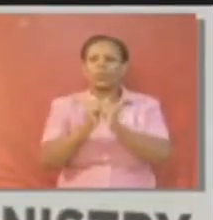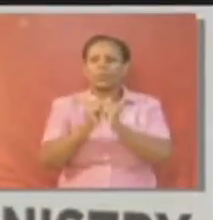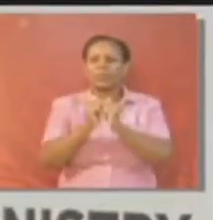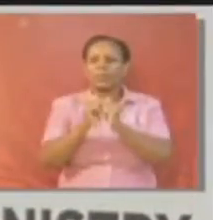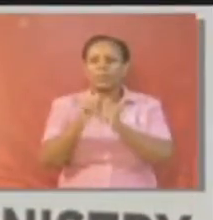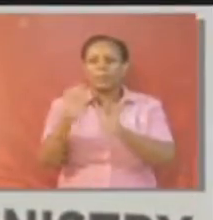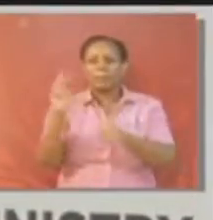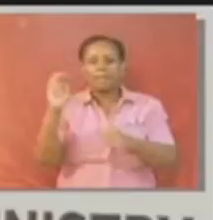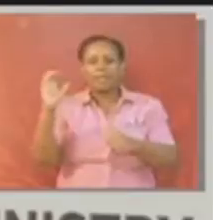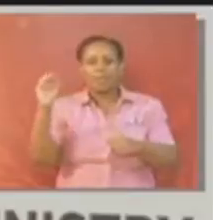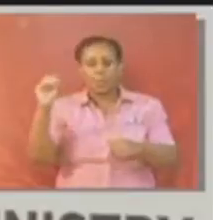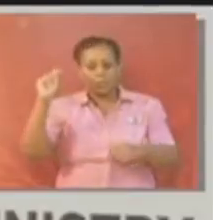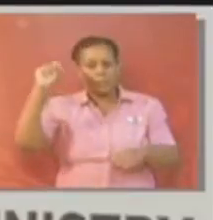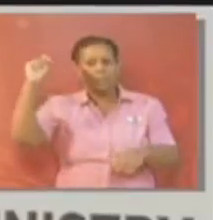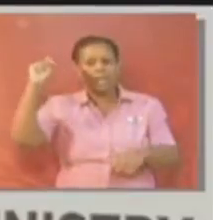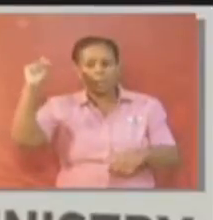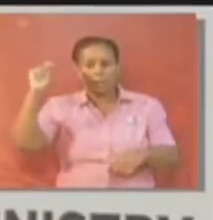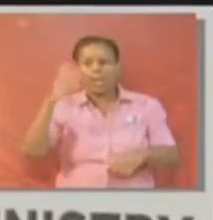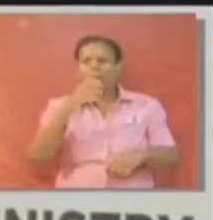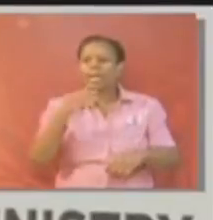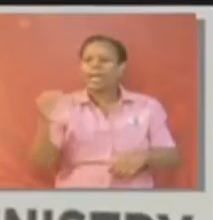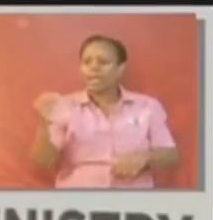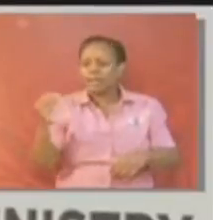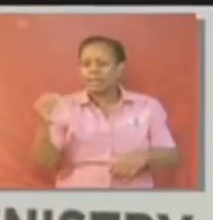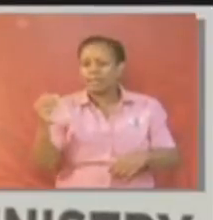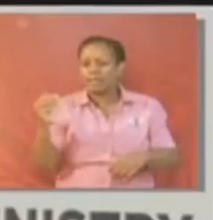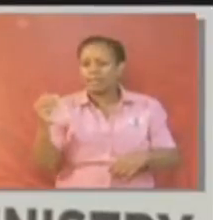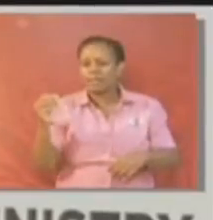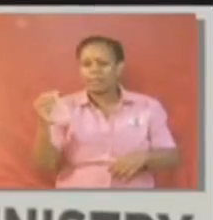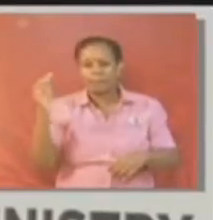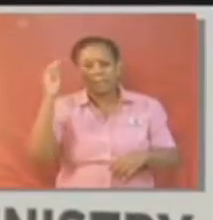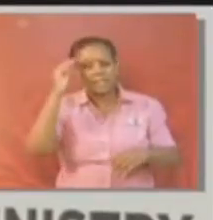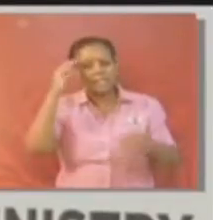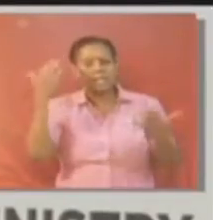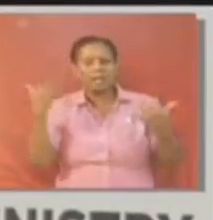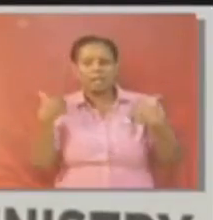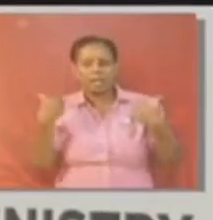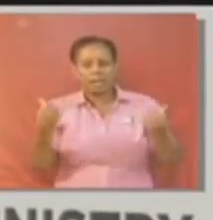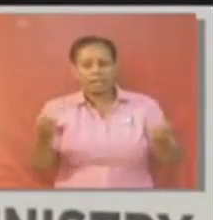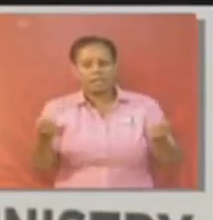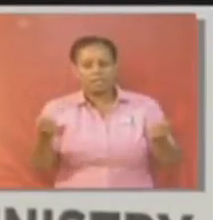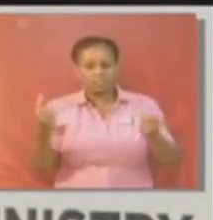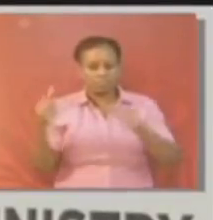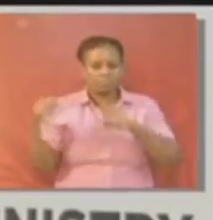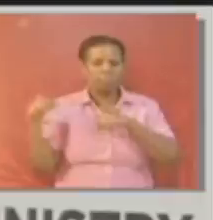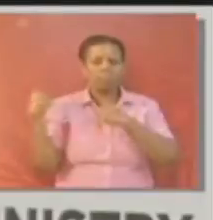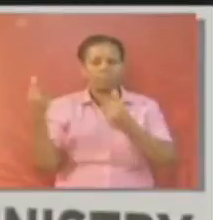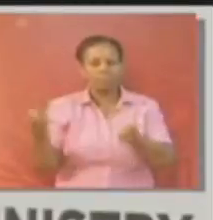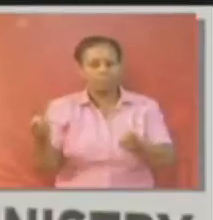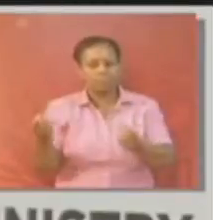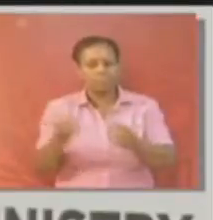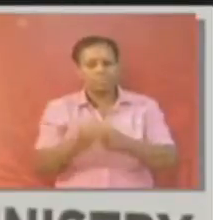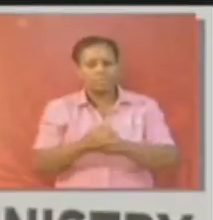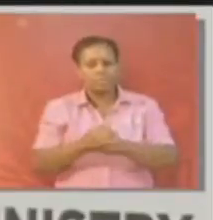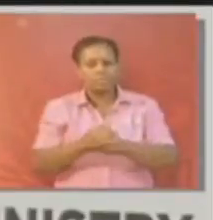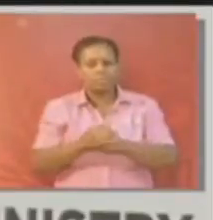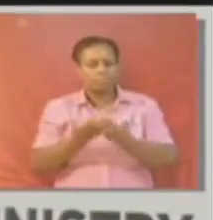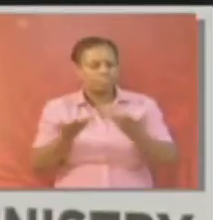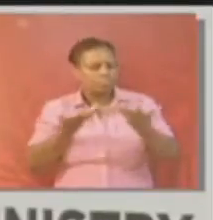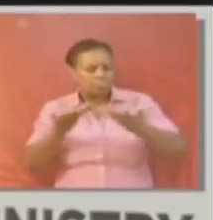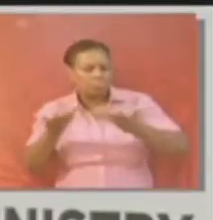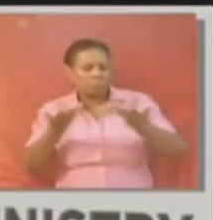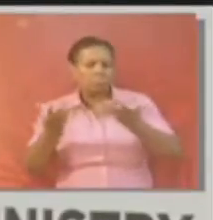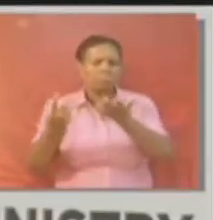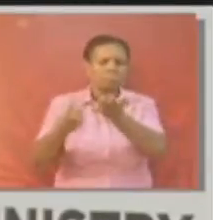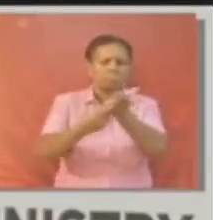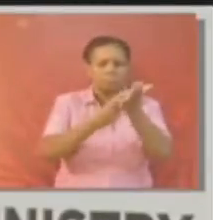Health Agency and the Ministry of Health throughout the whole process of the rollout and formulation of the THP program. So they have been part and parcel of it from the